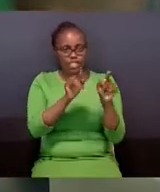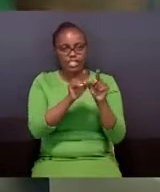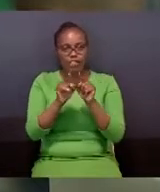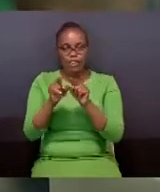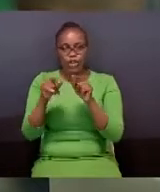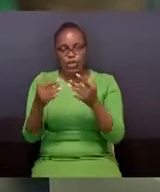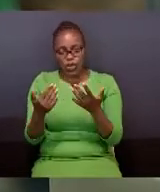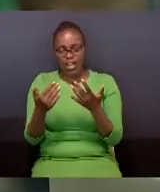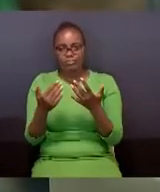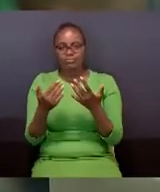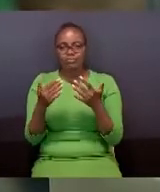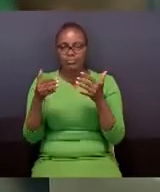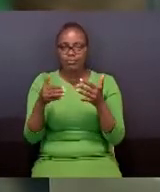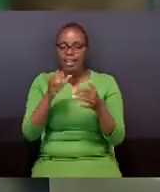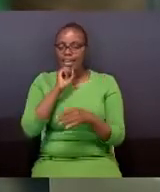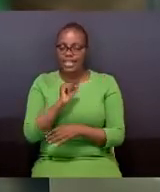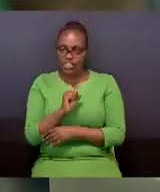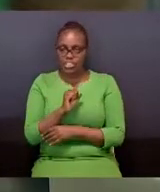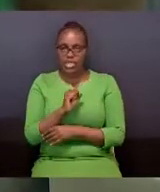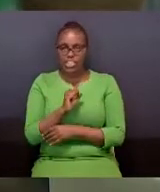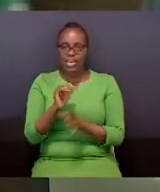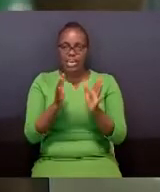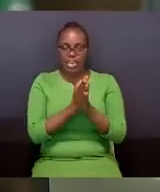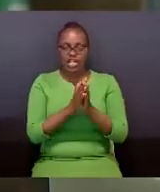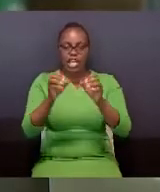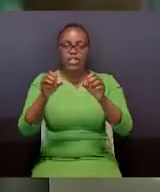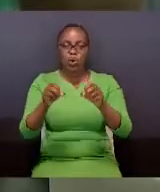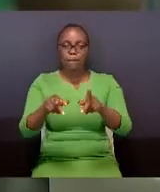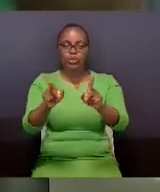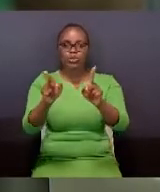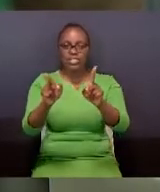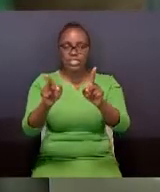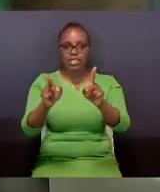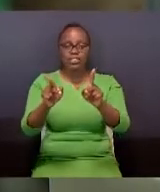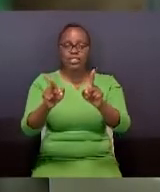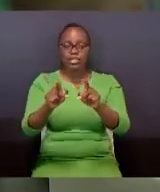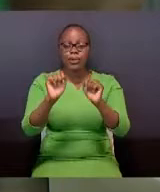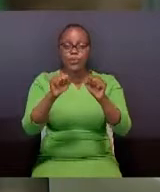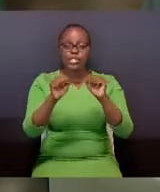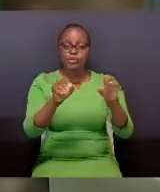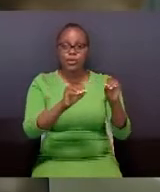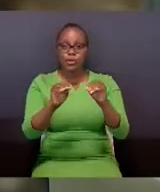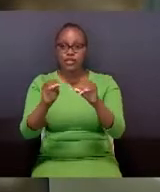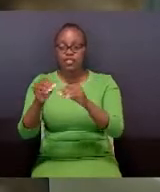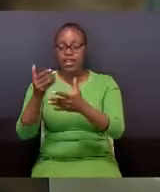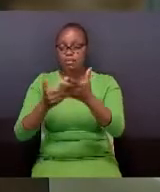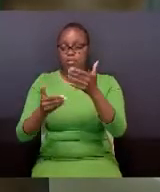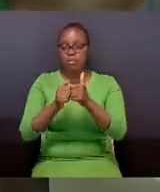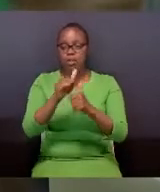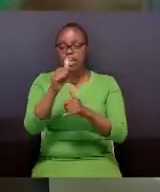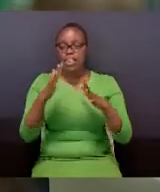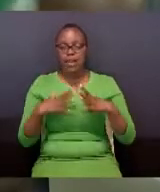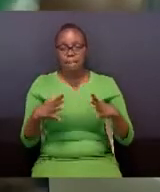agility, of the opportunity to move around, mingle with other